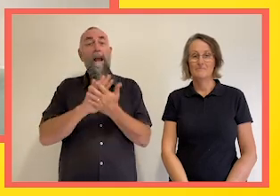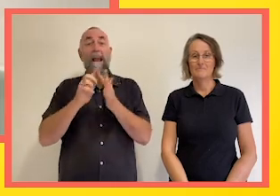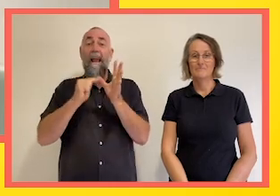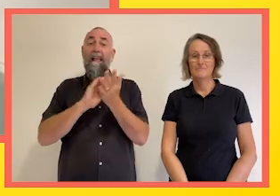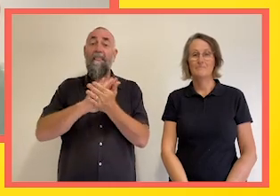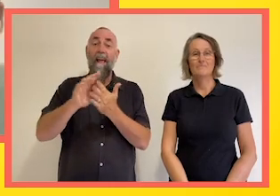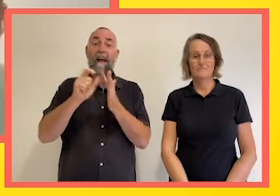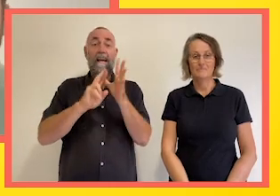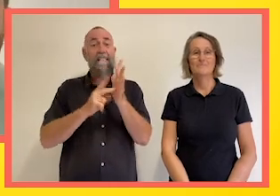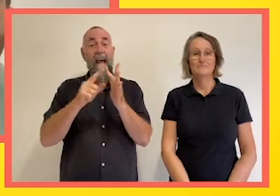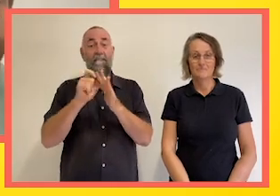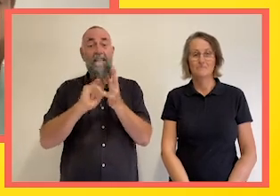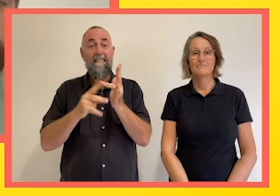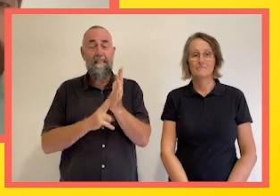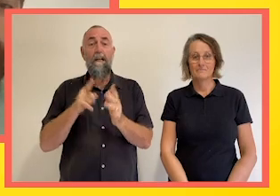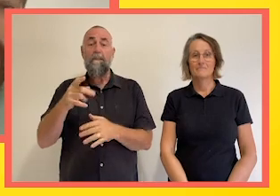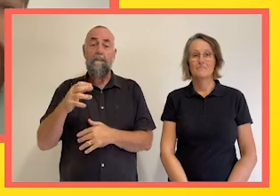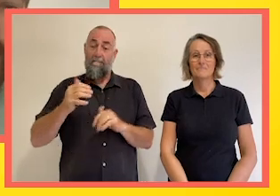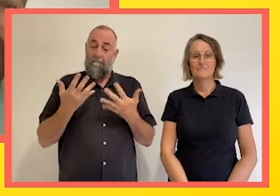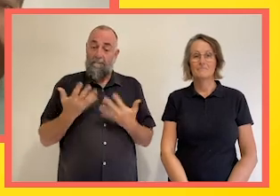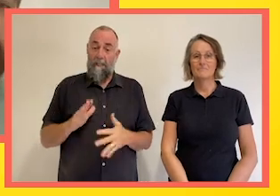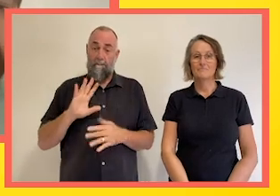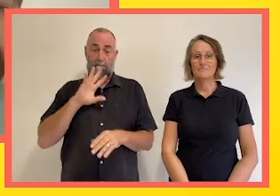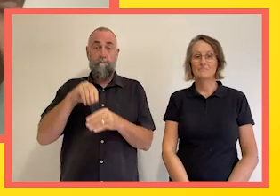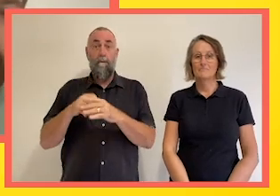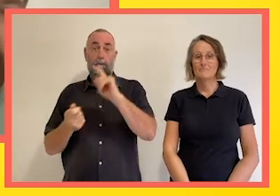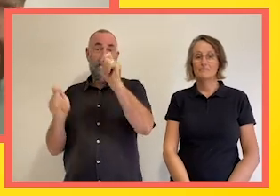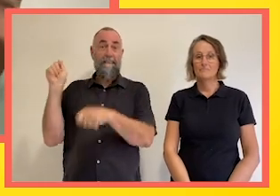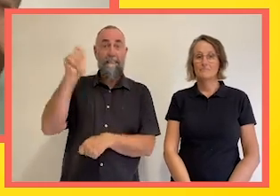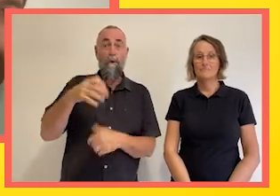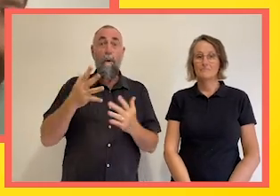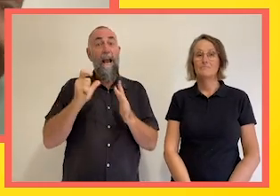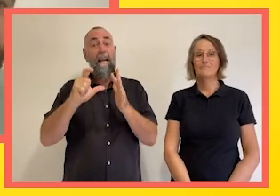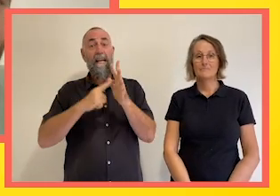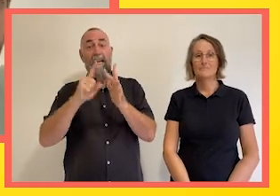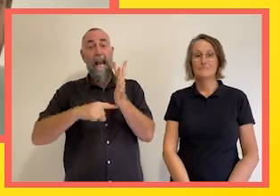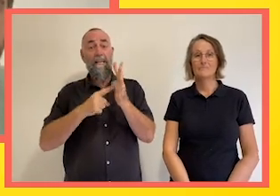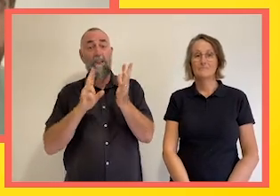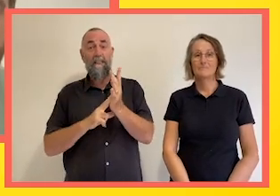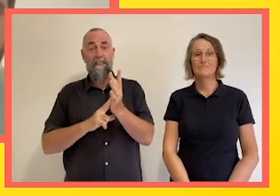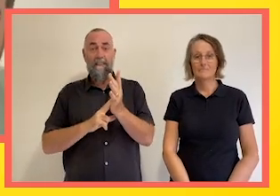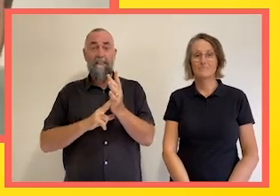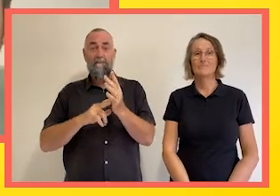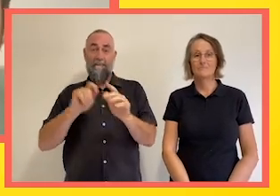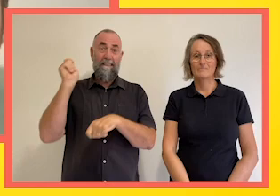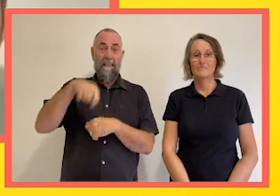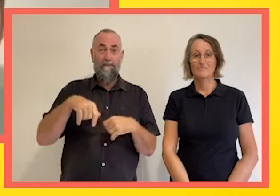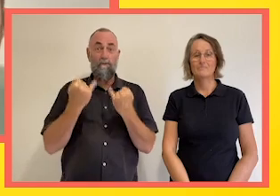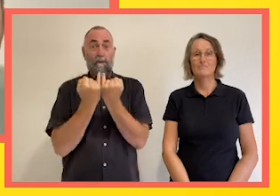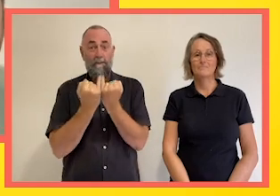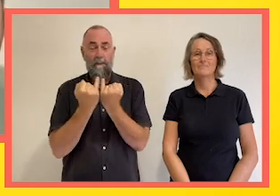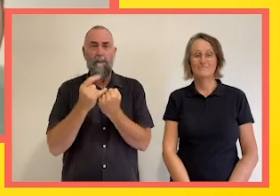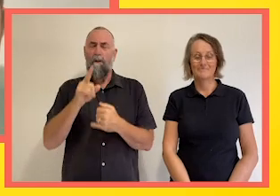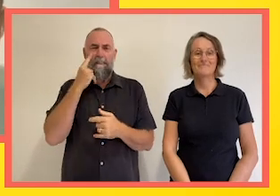to Heath Davidson. He finished as quad doubles runner-up in the Cajun Classic. Good to see the Aussies